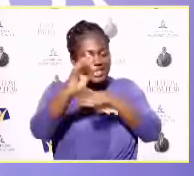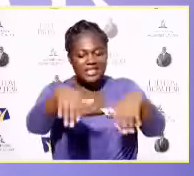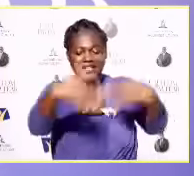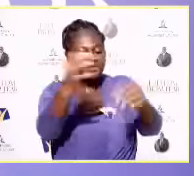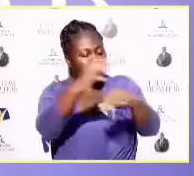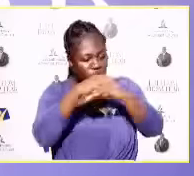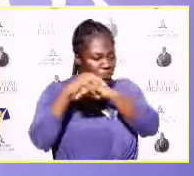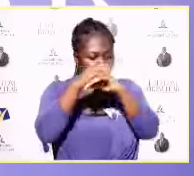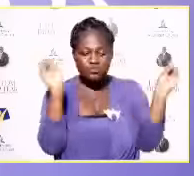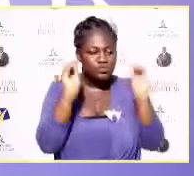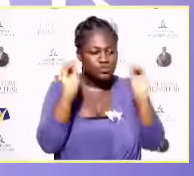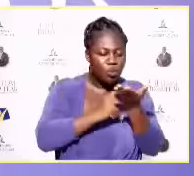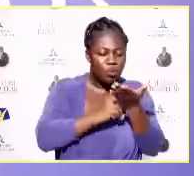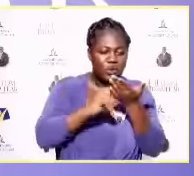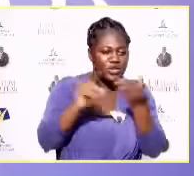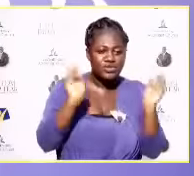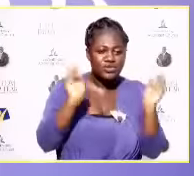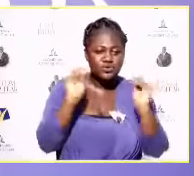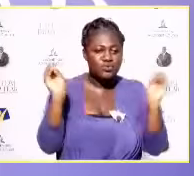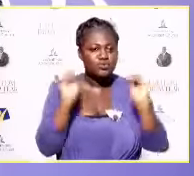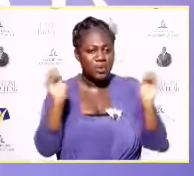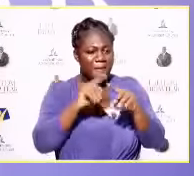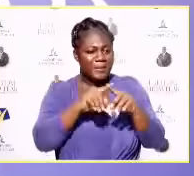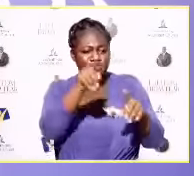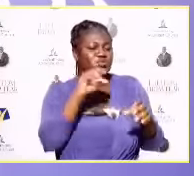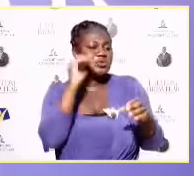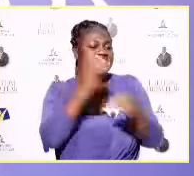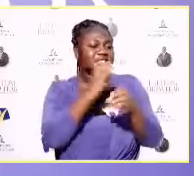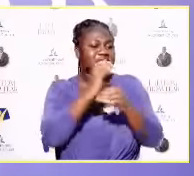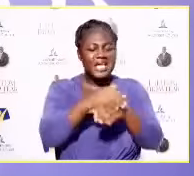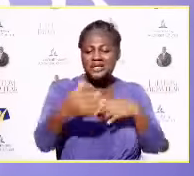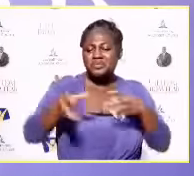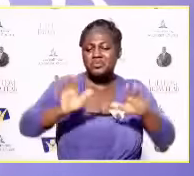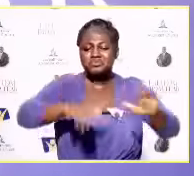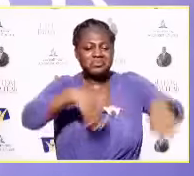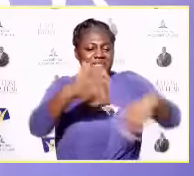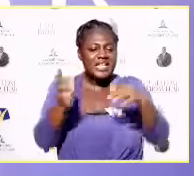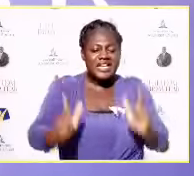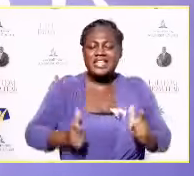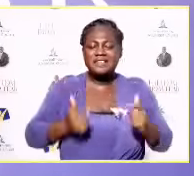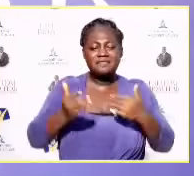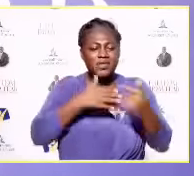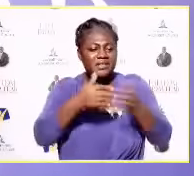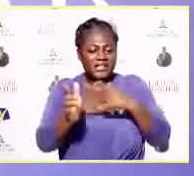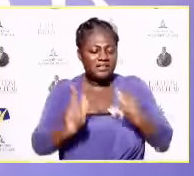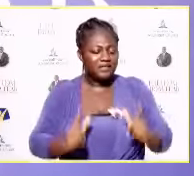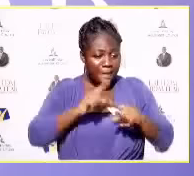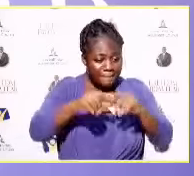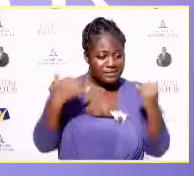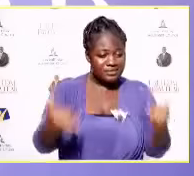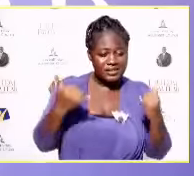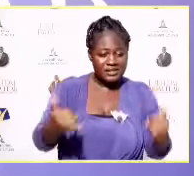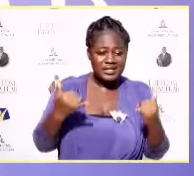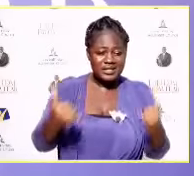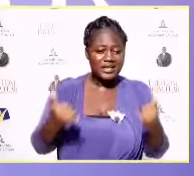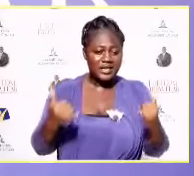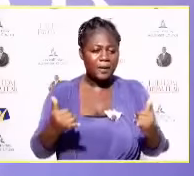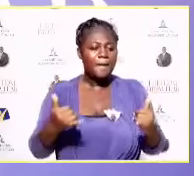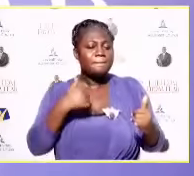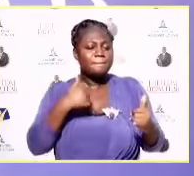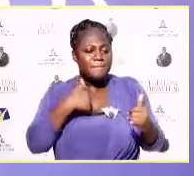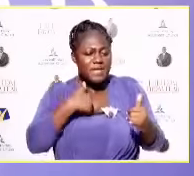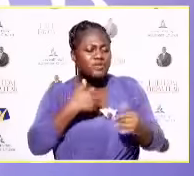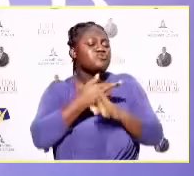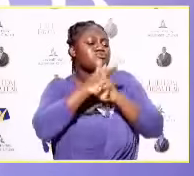keeping no day. But you will say right now, I am willing to keep the Sabbath